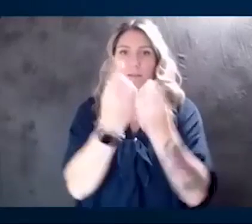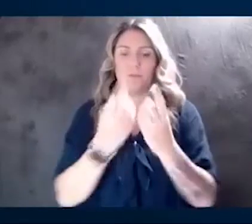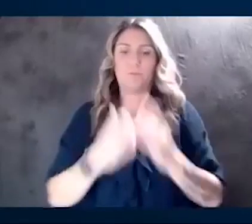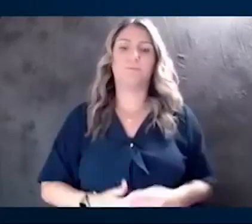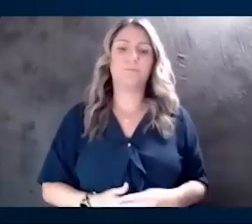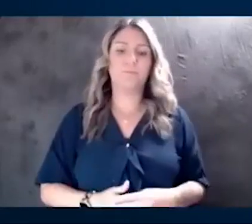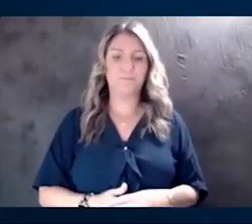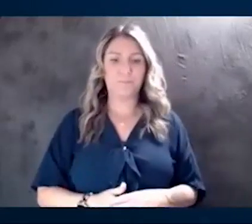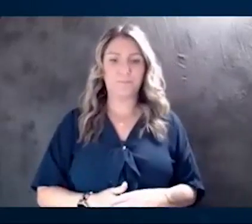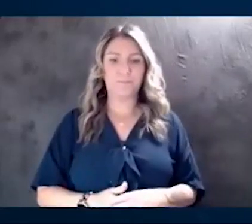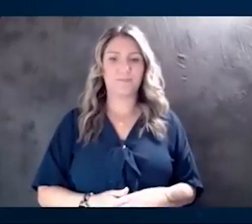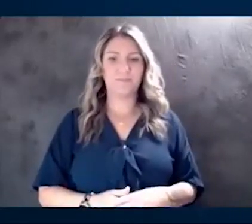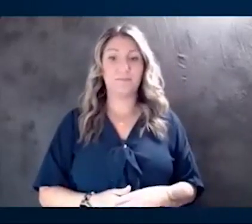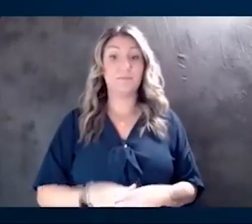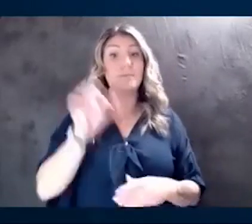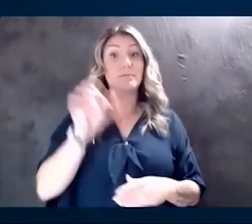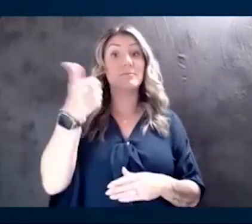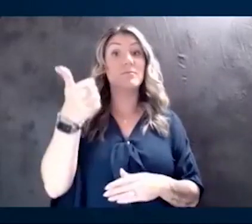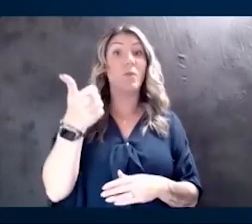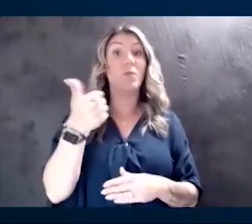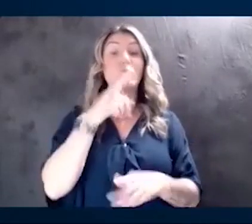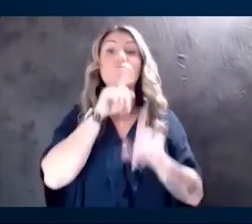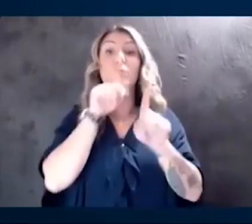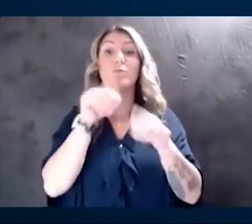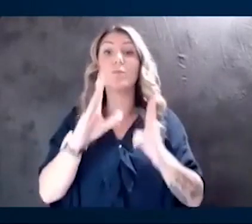Okay. Any other reporter questions right now?